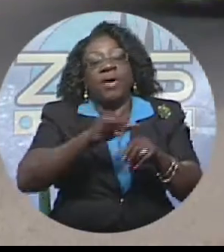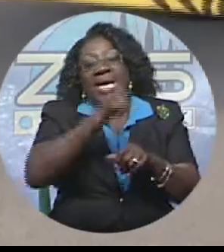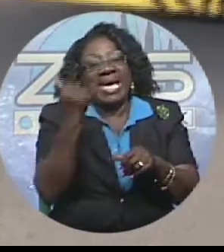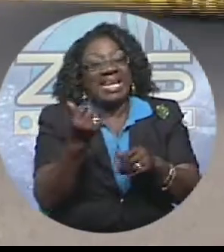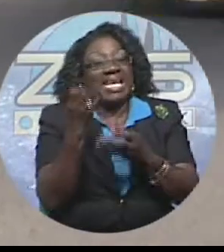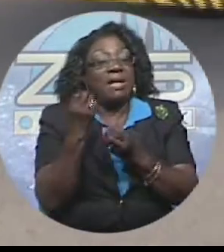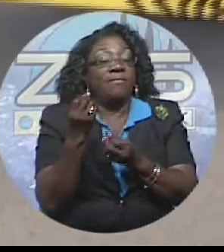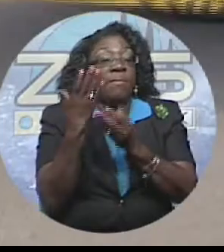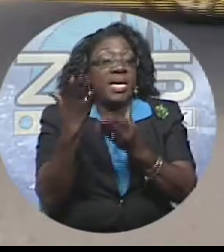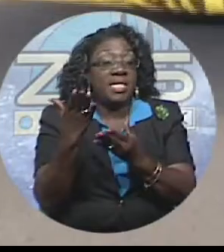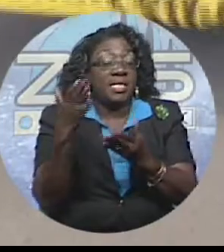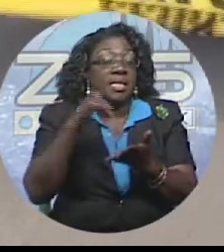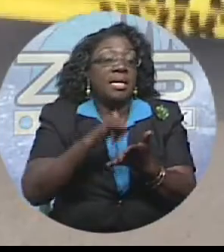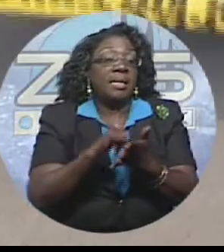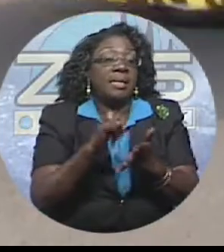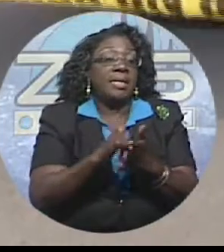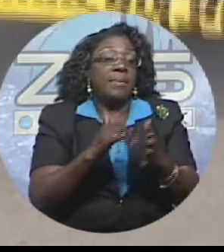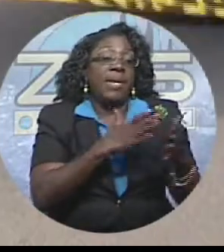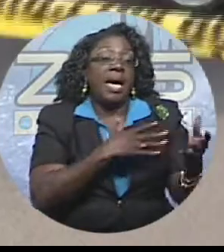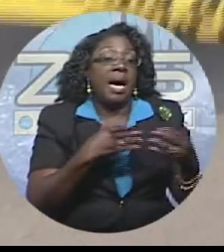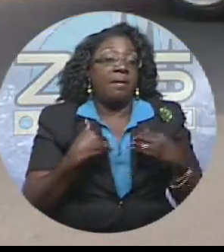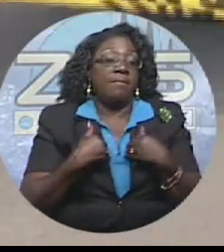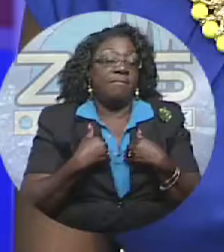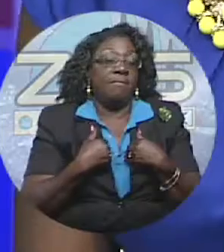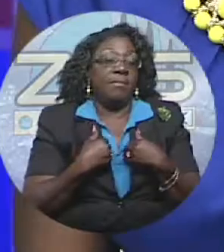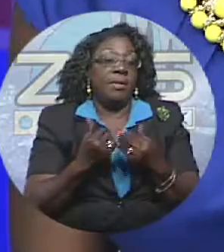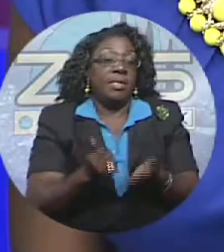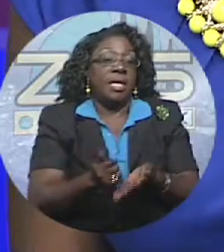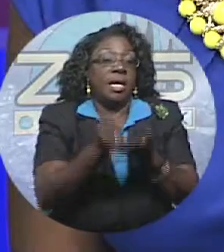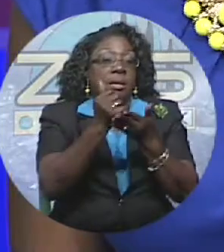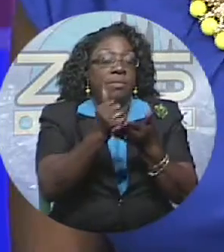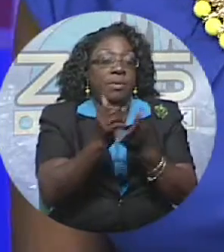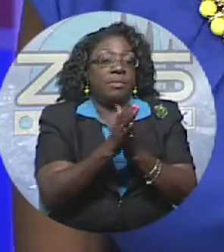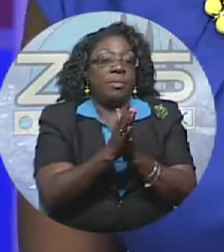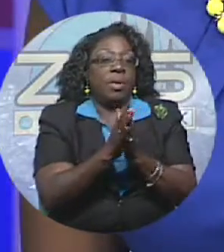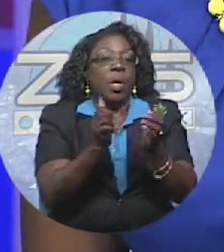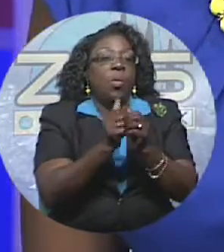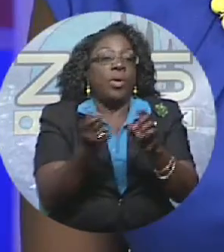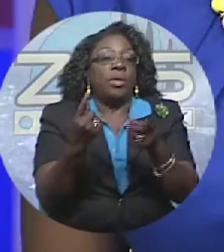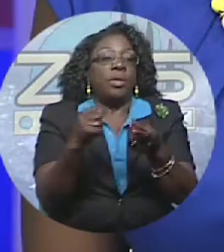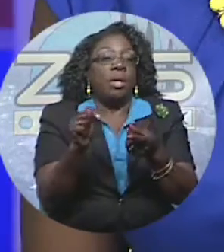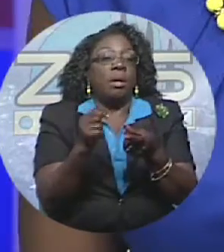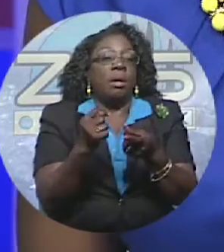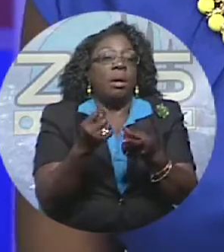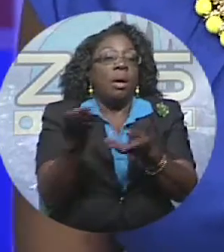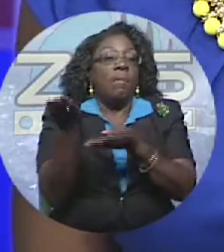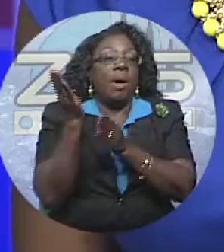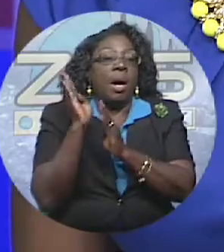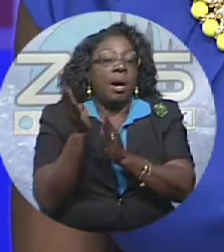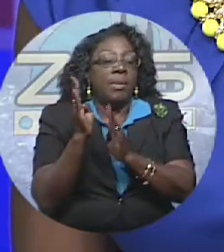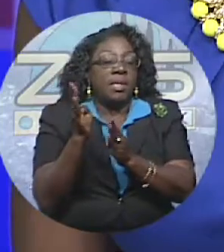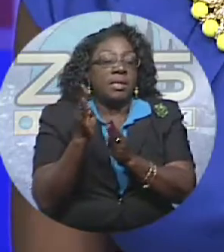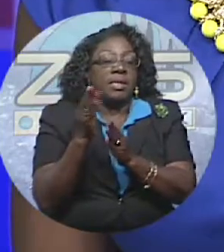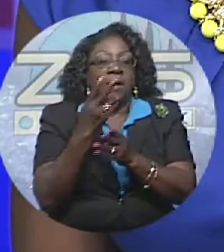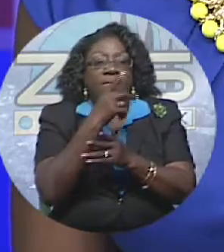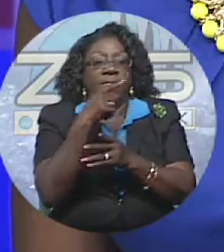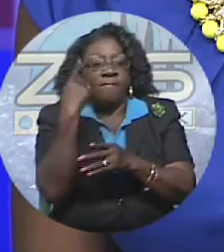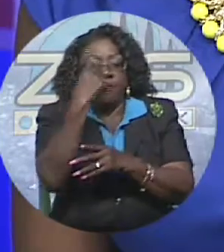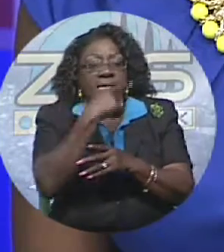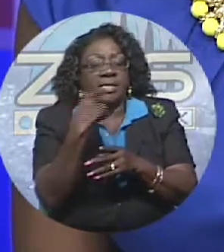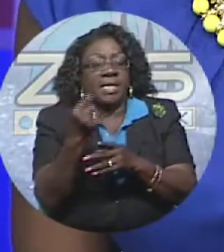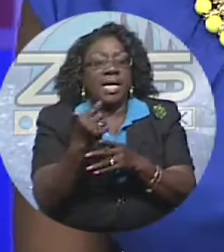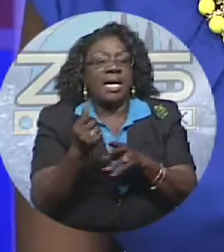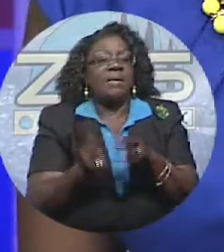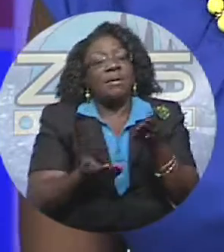come forward to help them solve this case. With the Bahamas facing a possible credit ratings downgrade after the